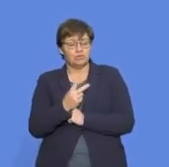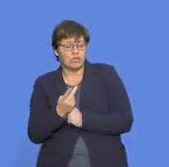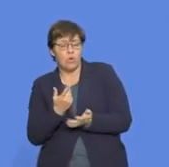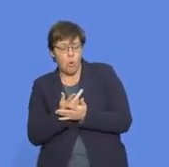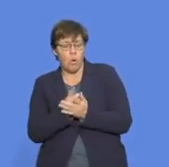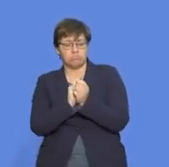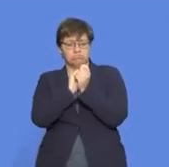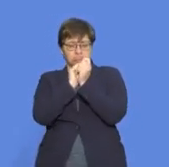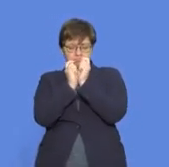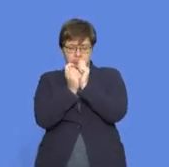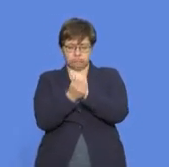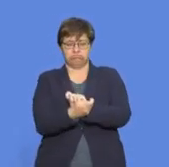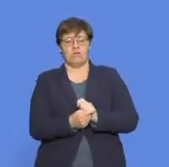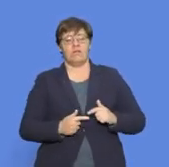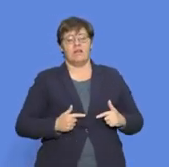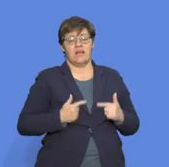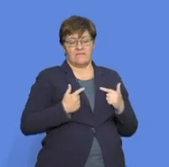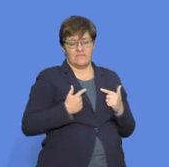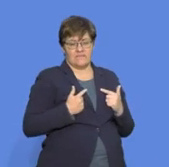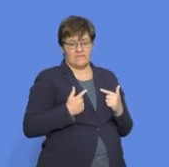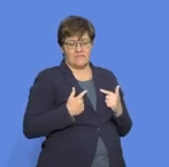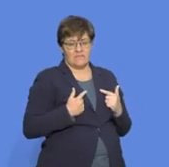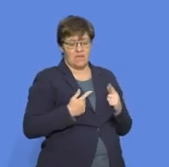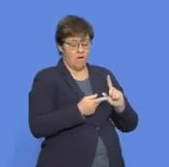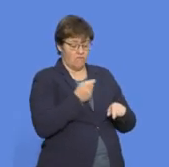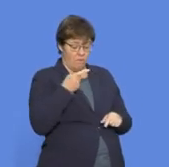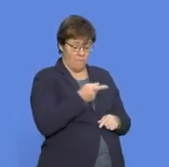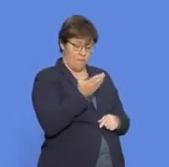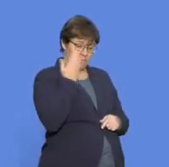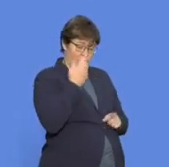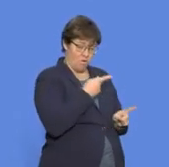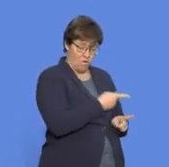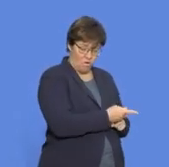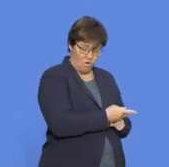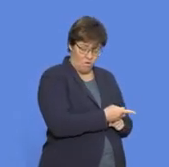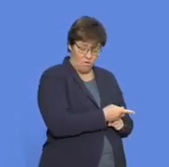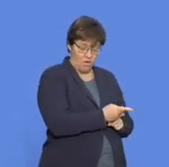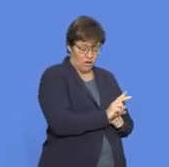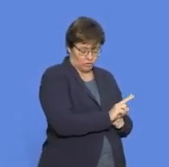they transformed life from what it was in its